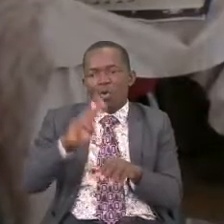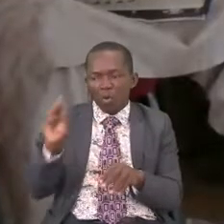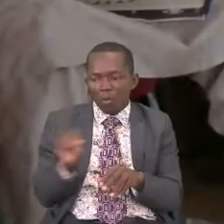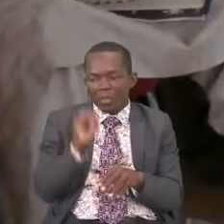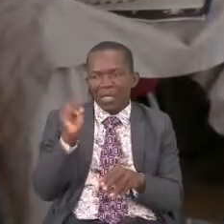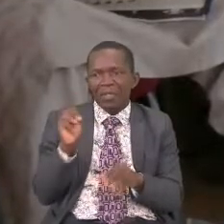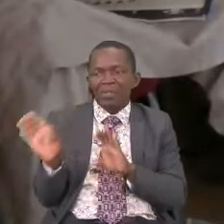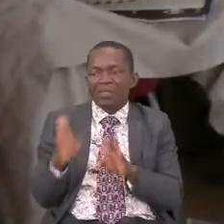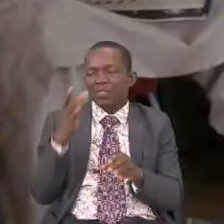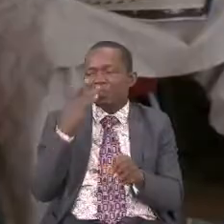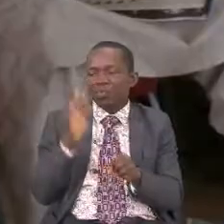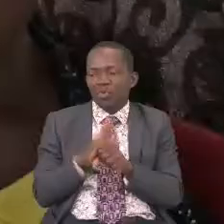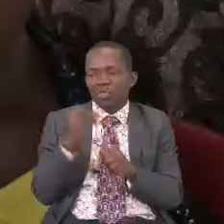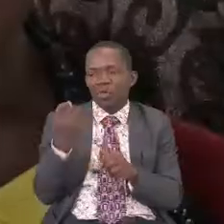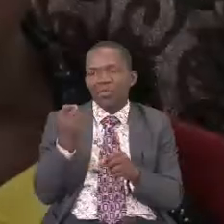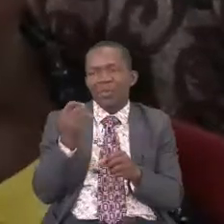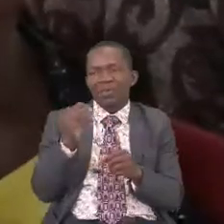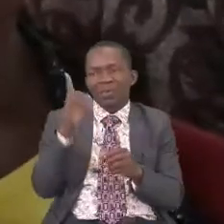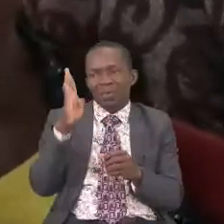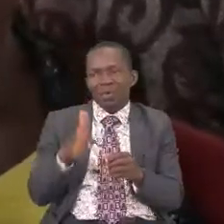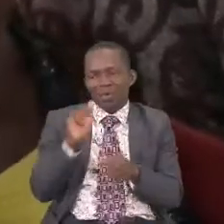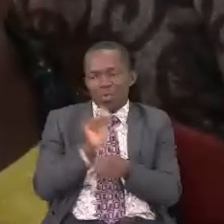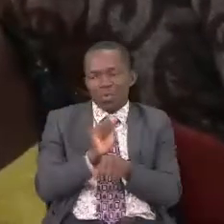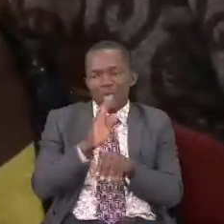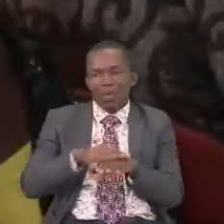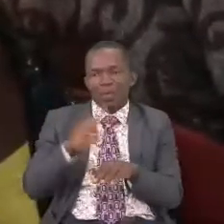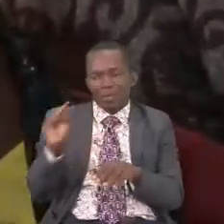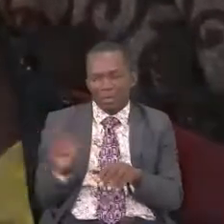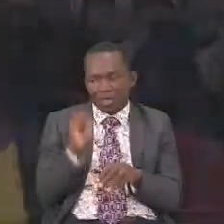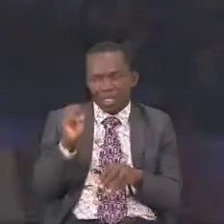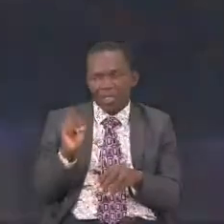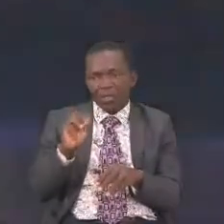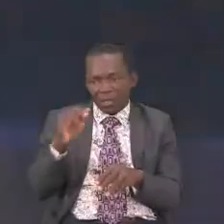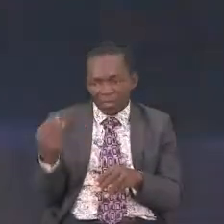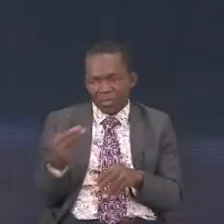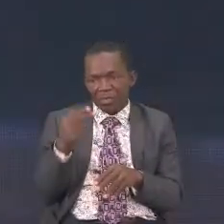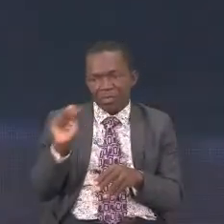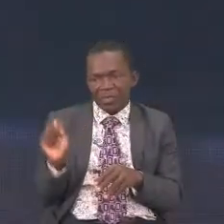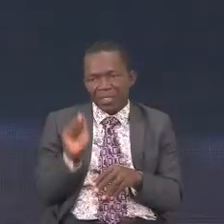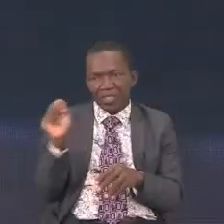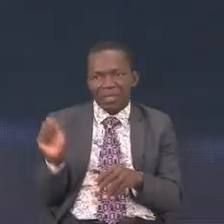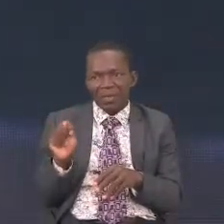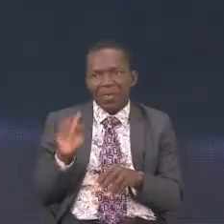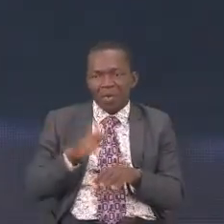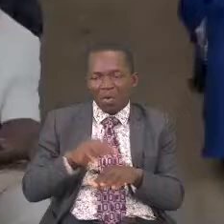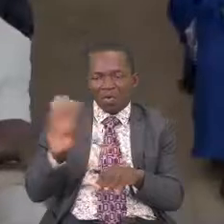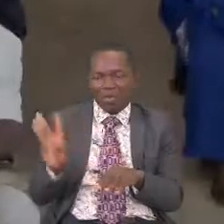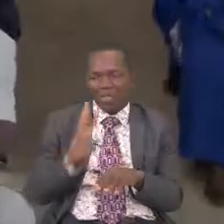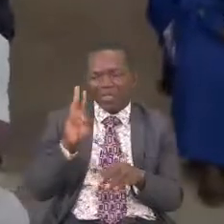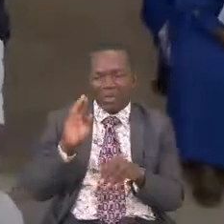promise of God work on Monday? On Tuesday? On rainy